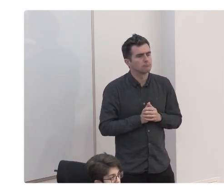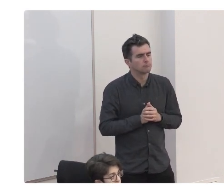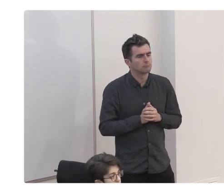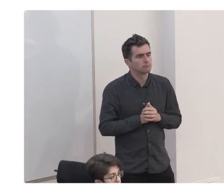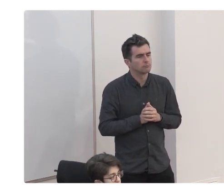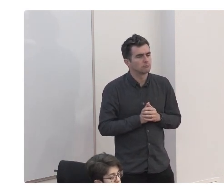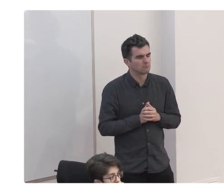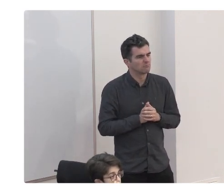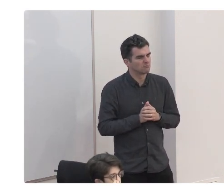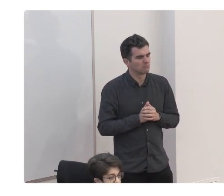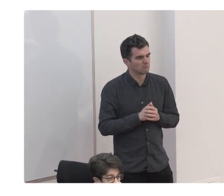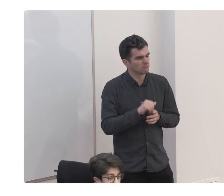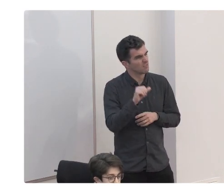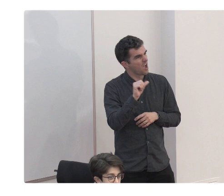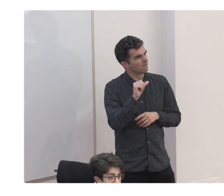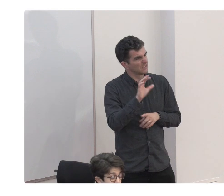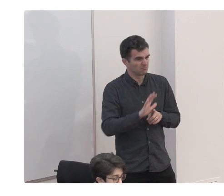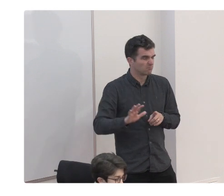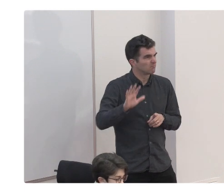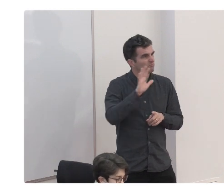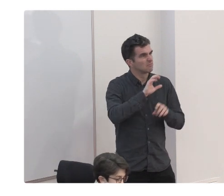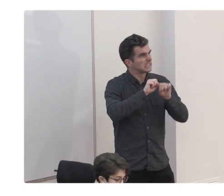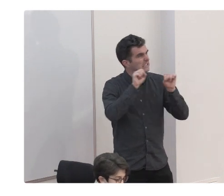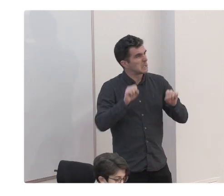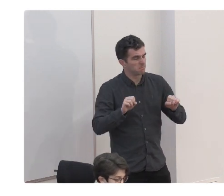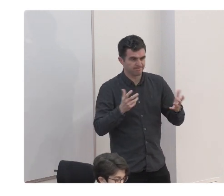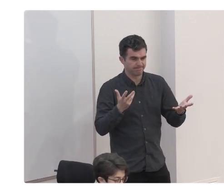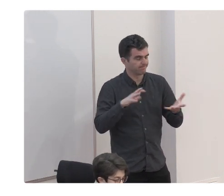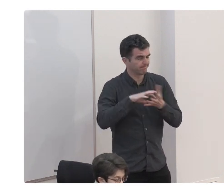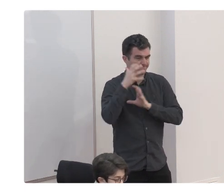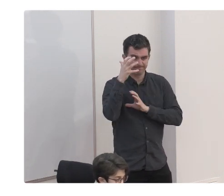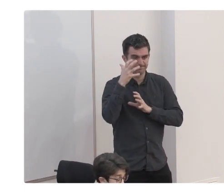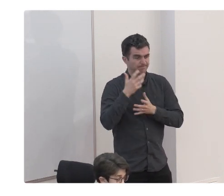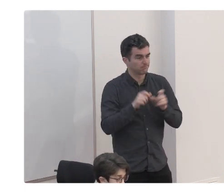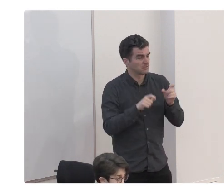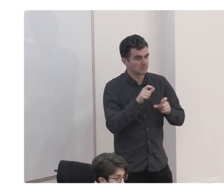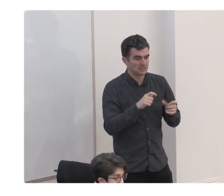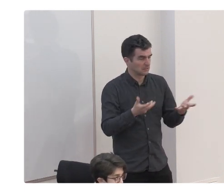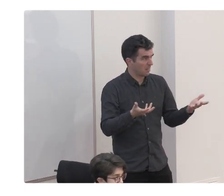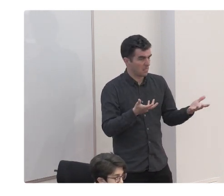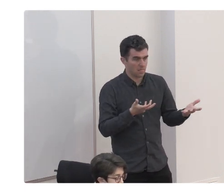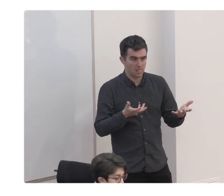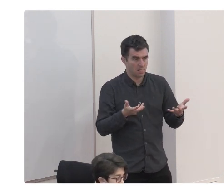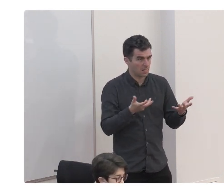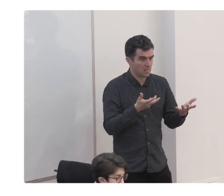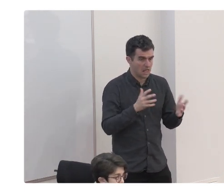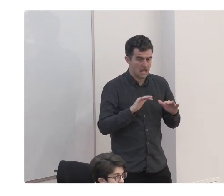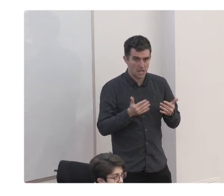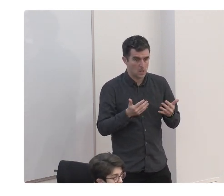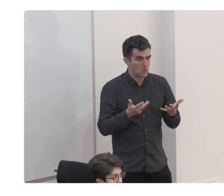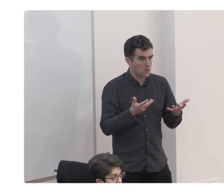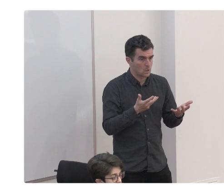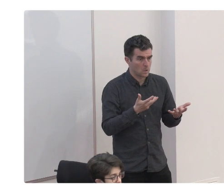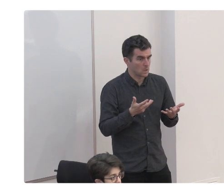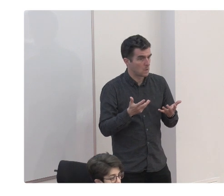issues. So as you are aware, the rehabilitation and the impairment that disability caused by itself for all people